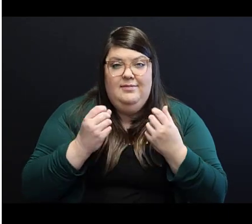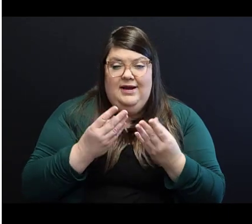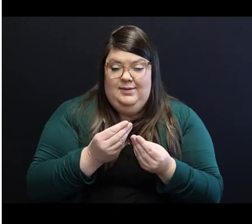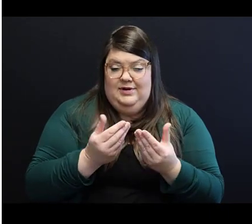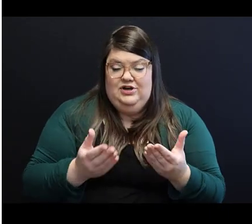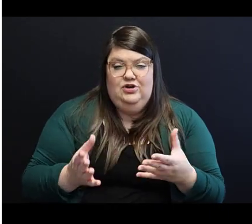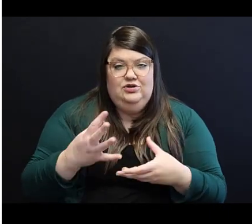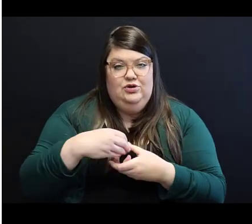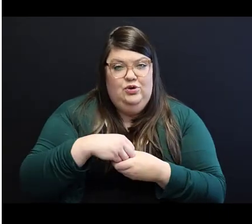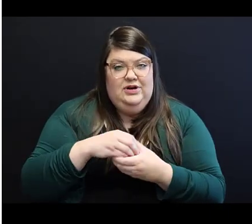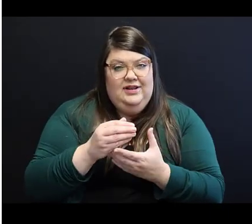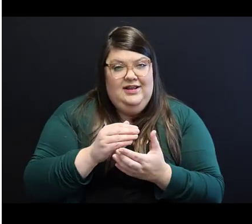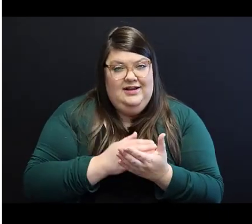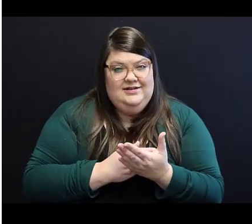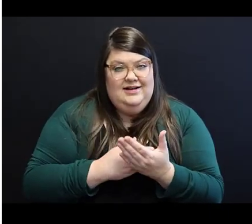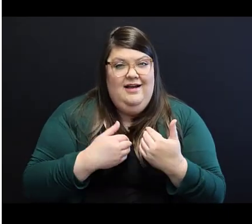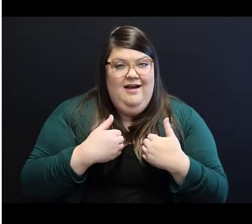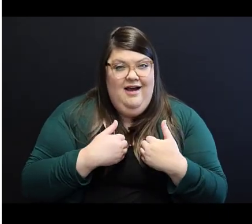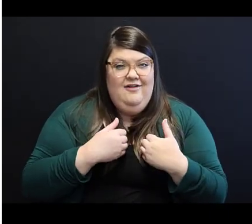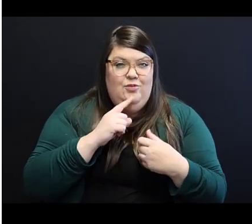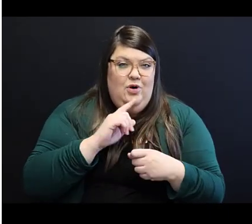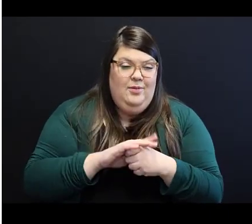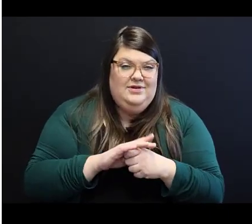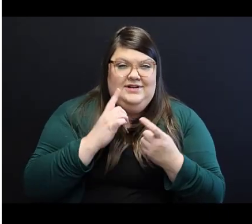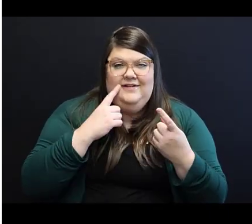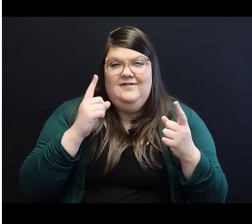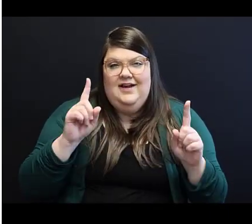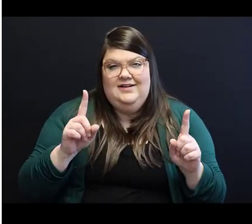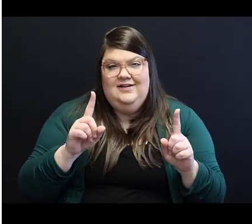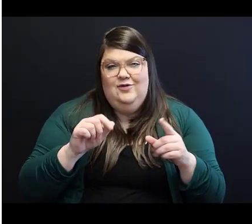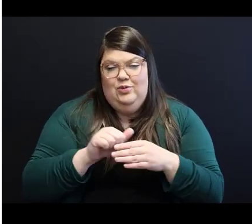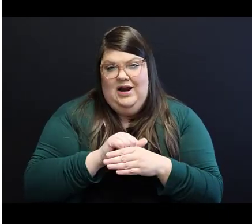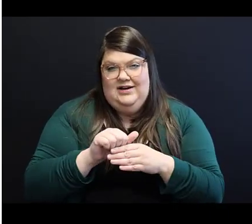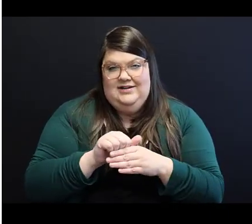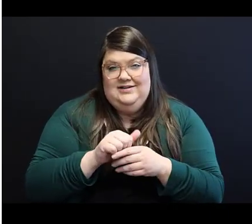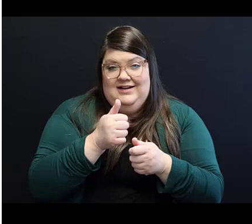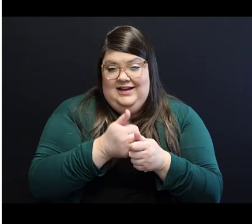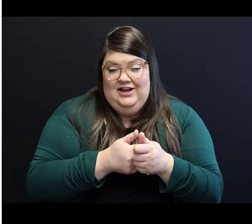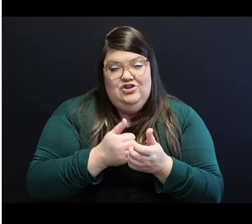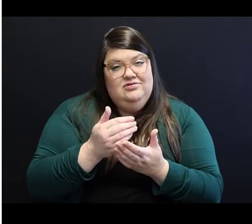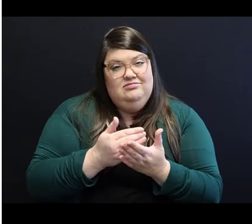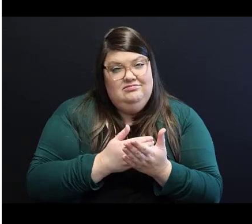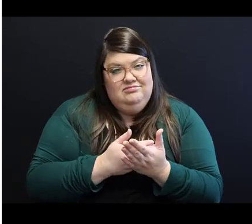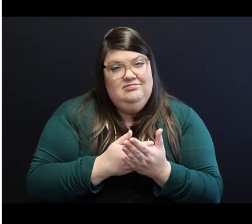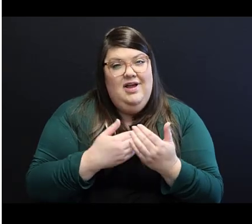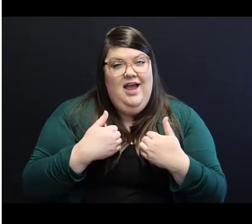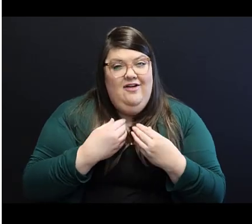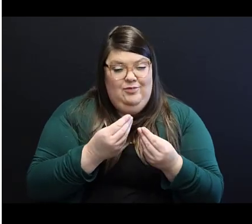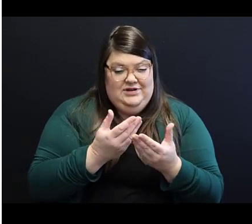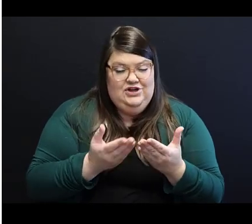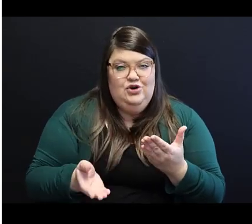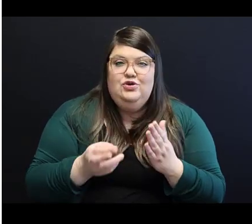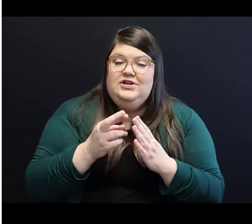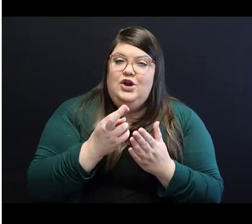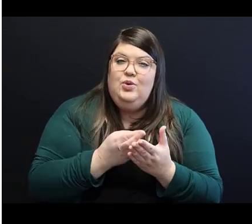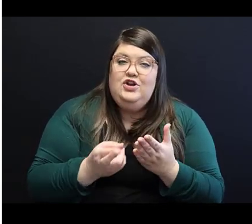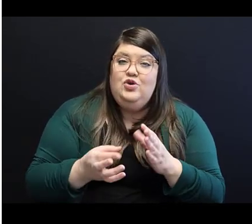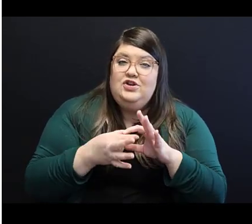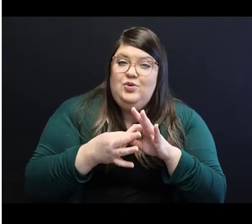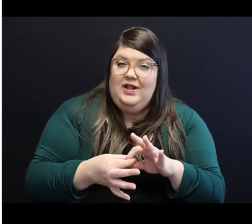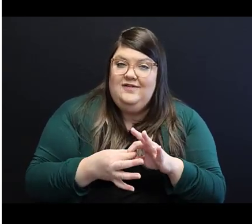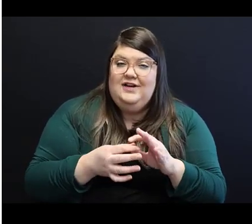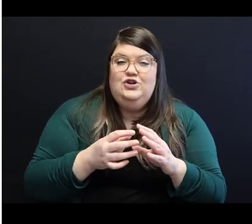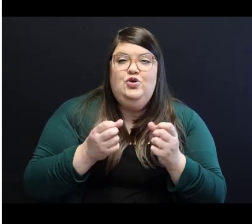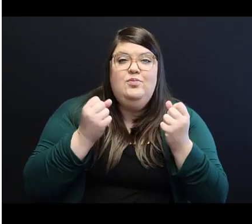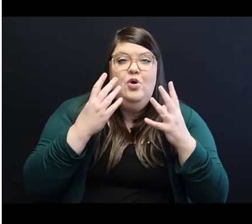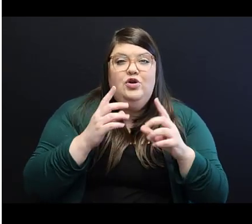in the list contain promising and effective practices. Each curated list features materials and resources relevant to